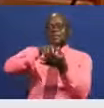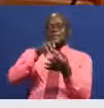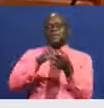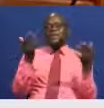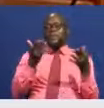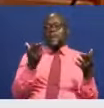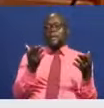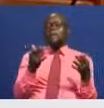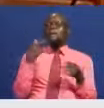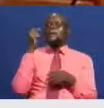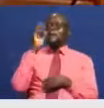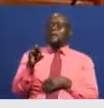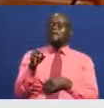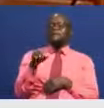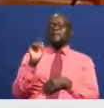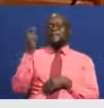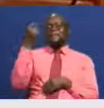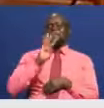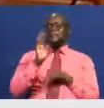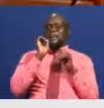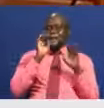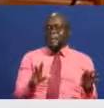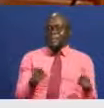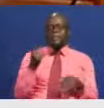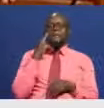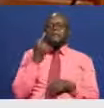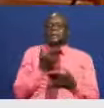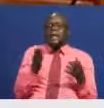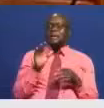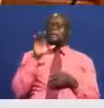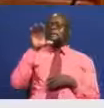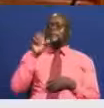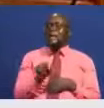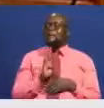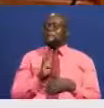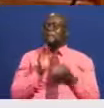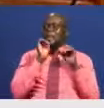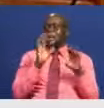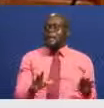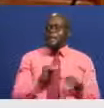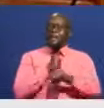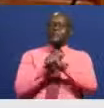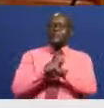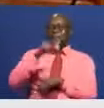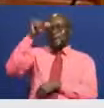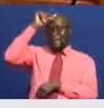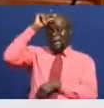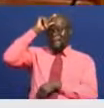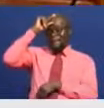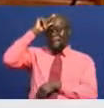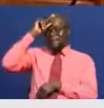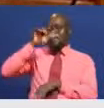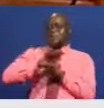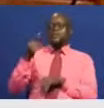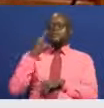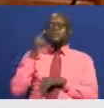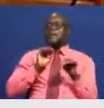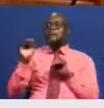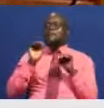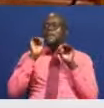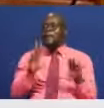where unless the president speaks, you don't see any cabinet secretary speaking in defense of the government. You don't see them